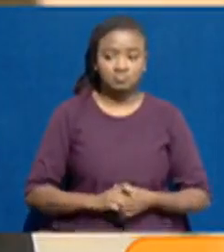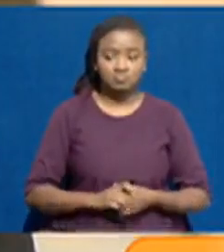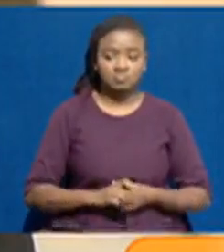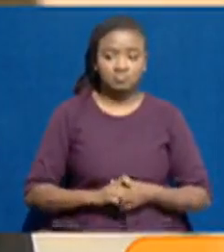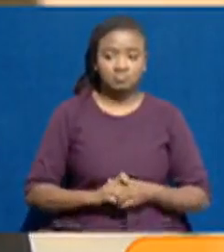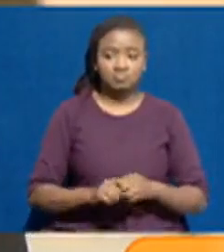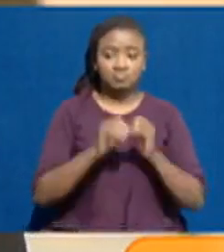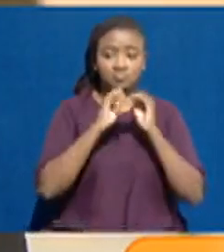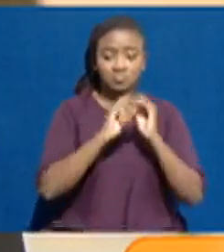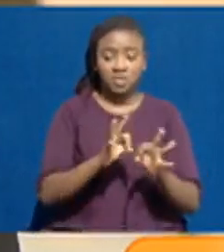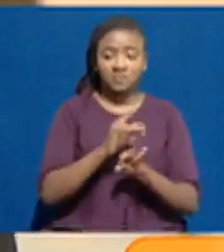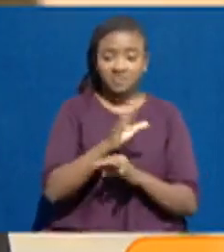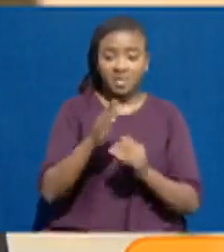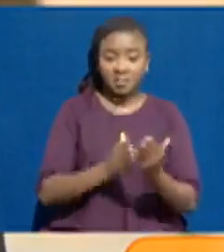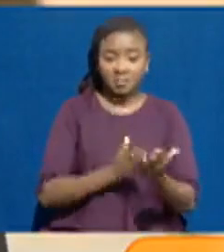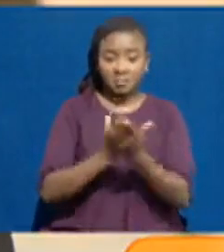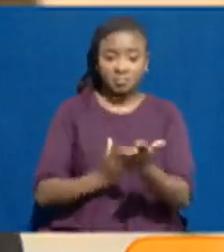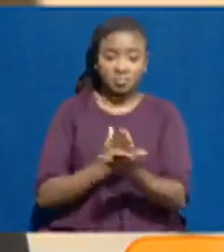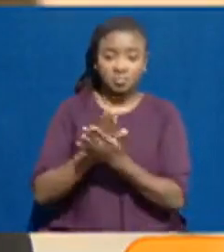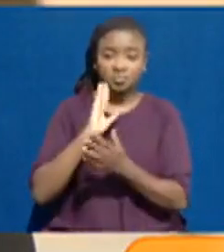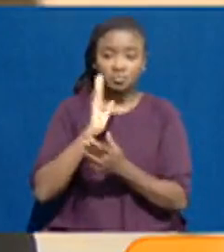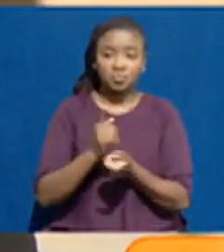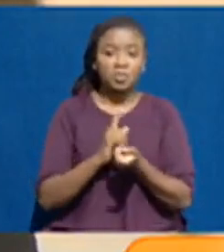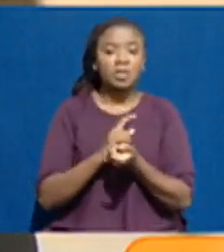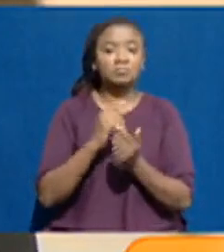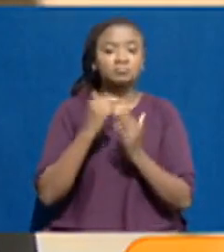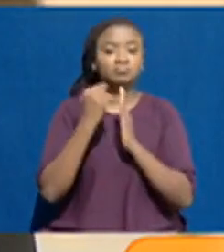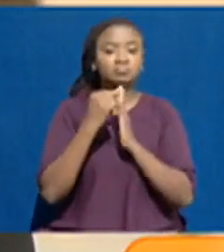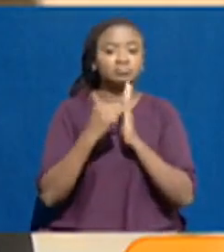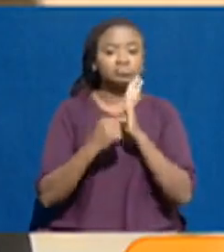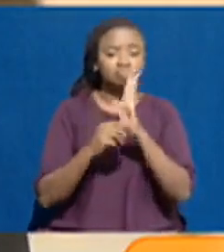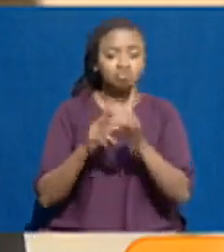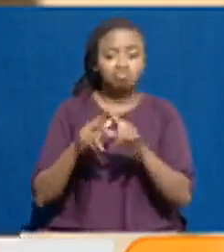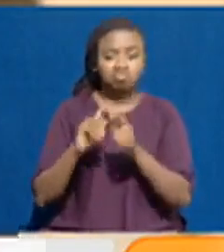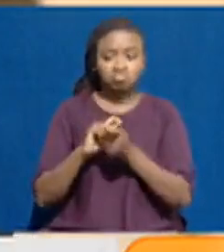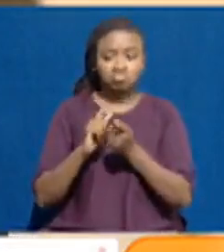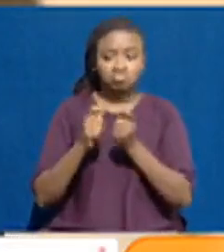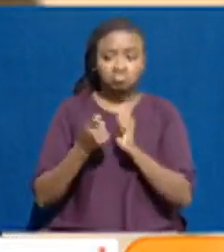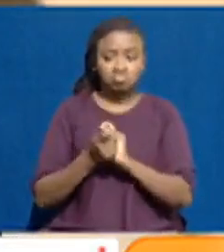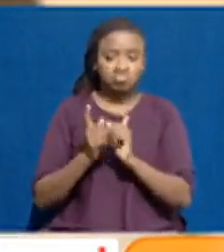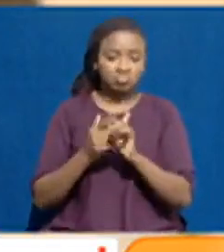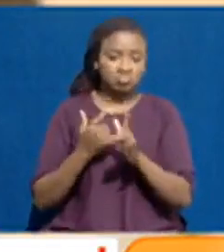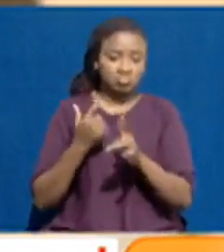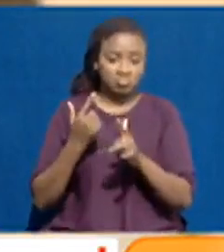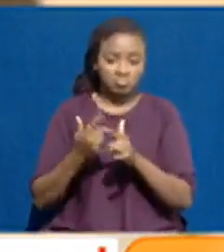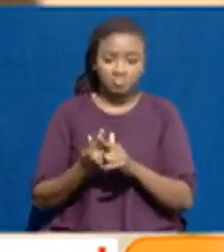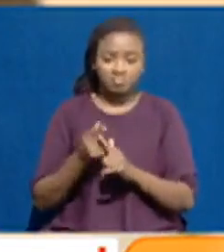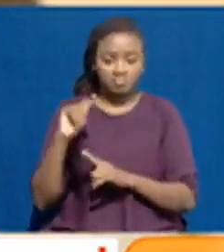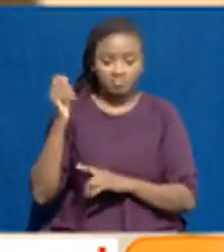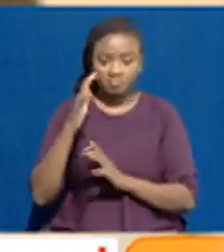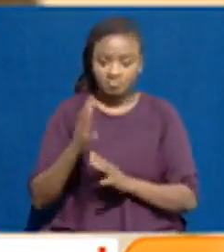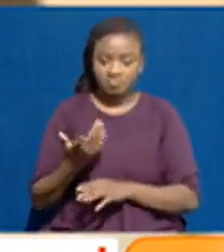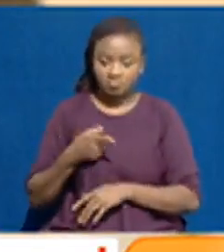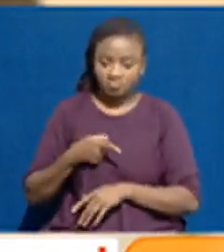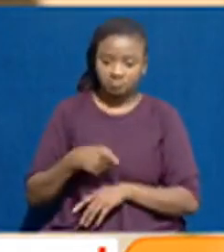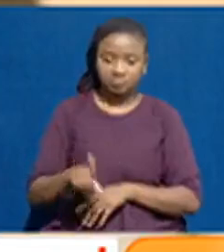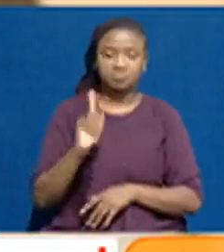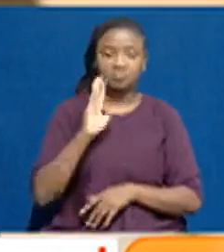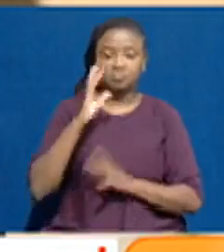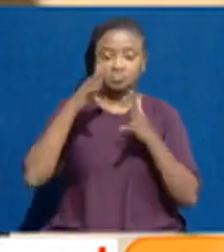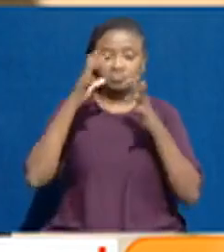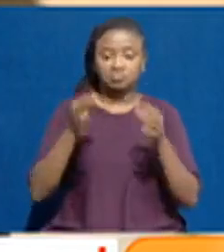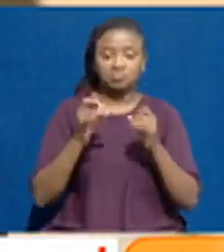be engineered and processed into furtherance, the ultimate decider must be the Kenyan